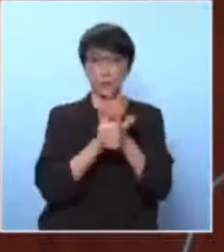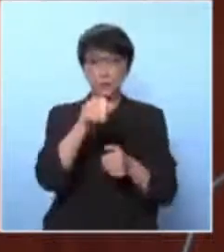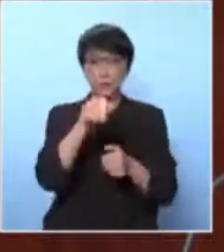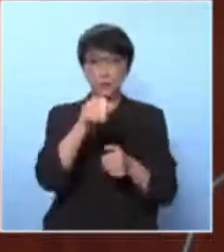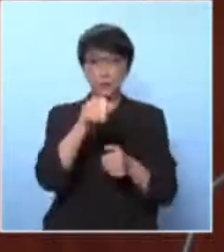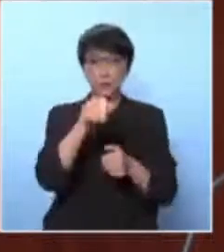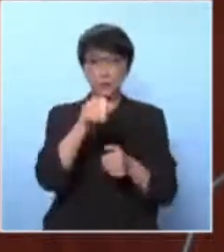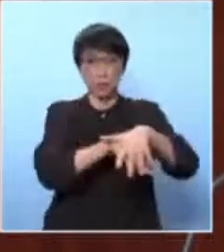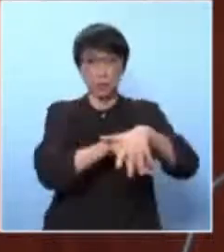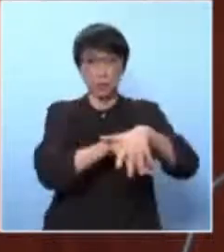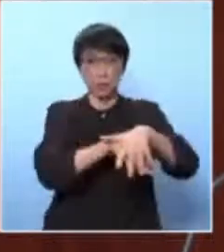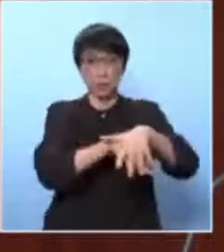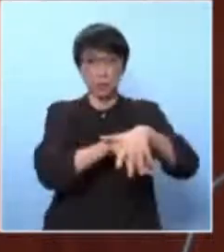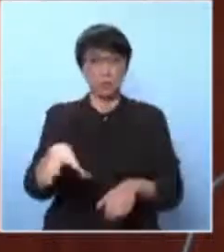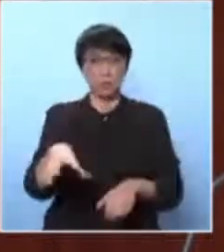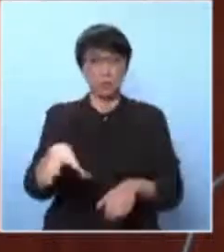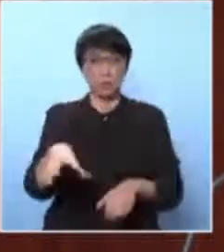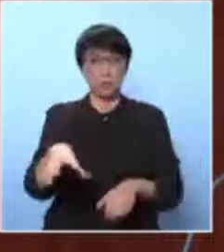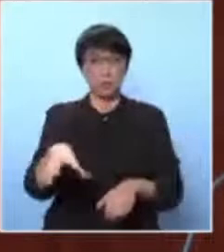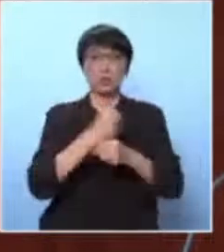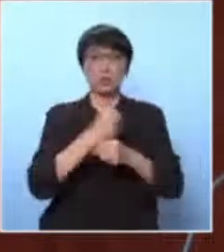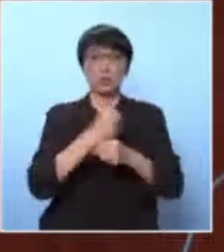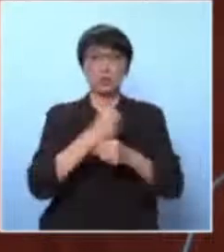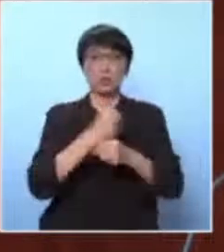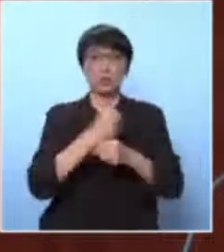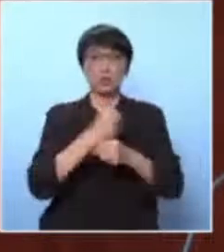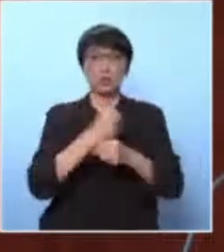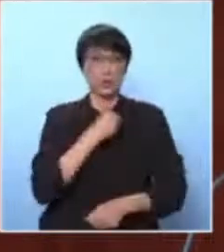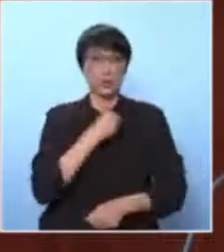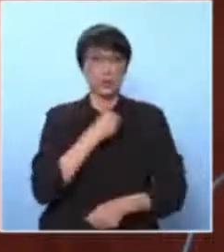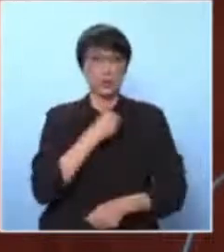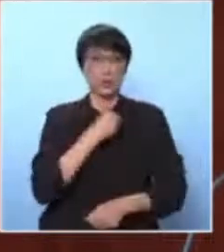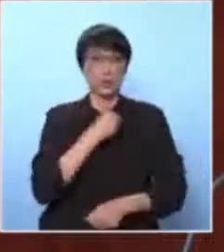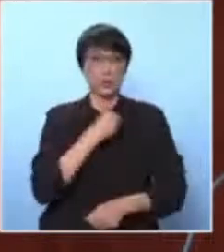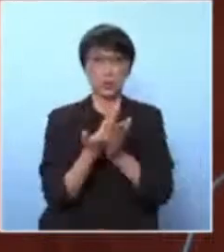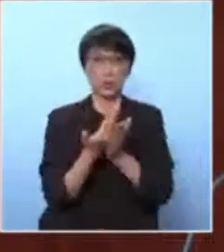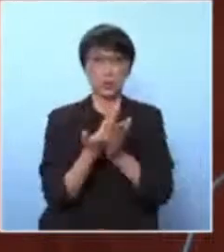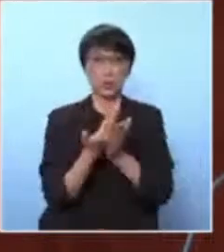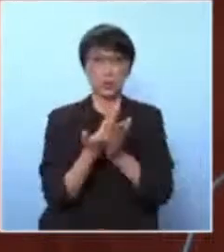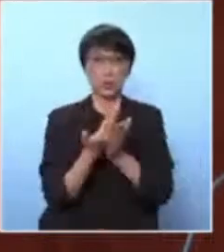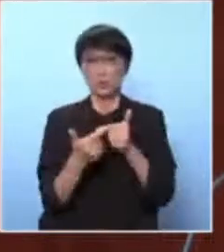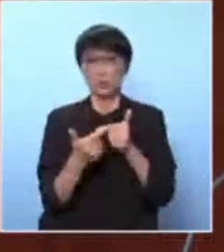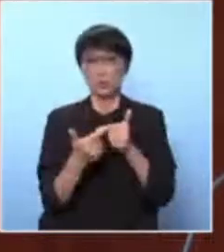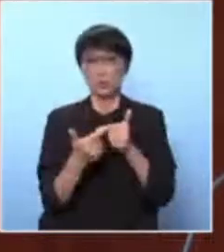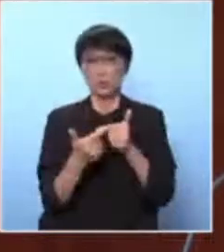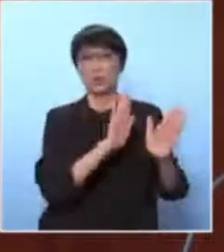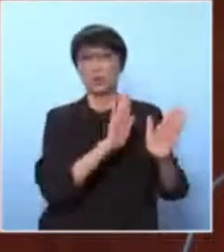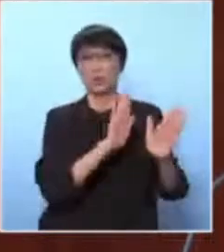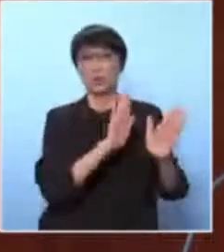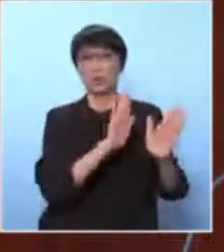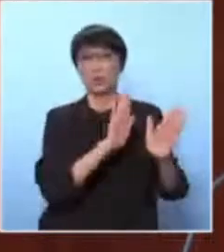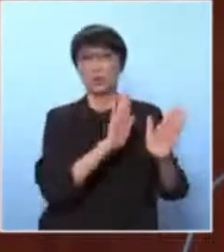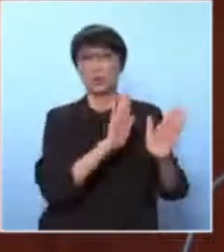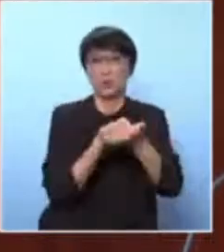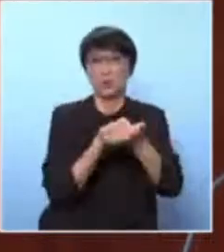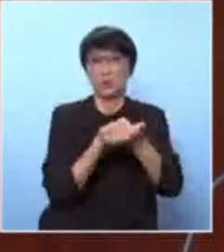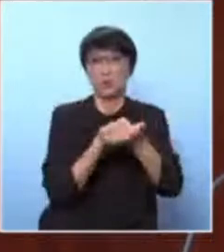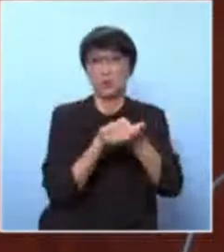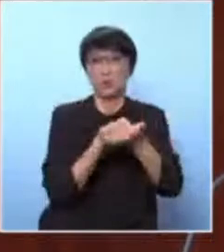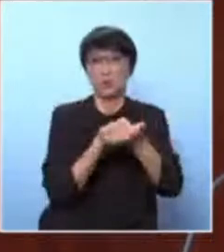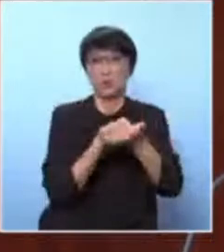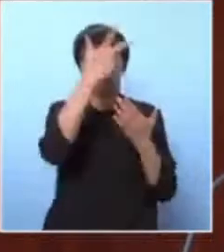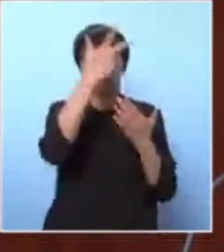on various fronts, such as integration into the community, education, employment, welfare, and healthcare. Measures include